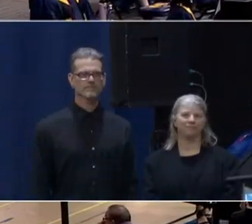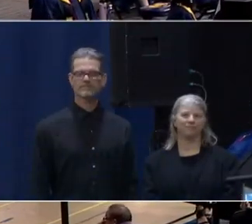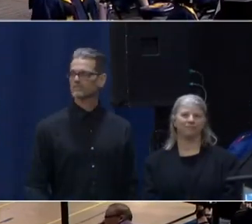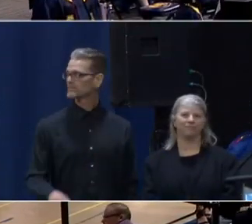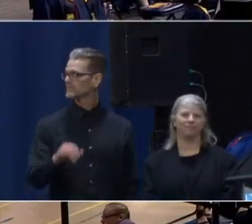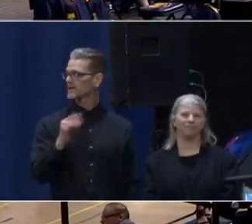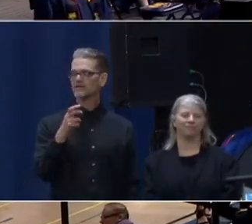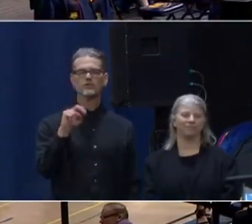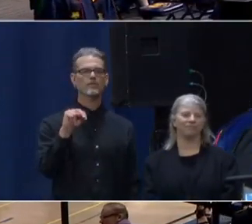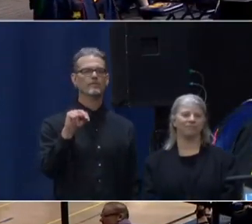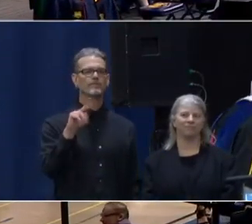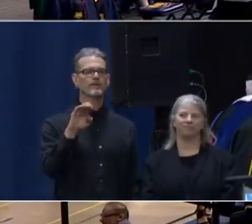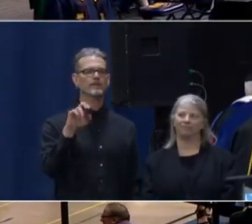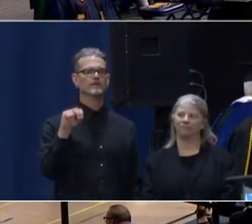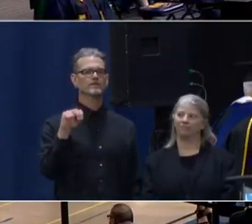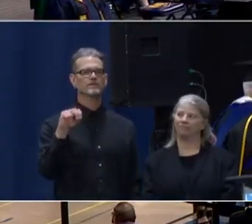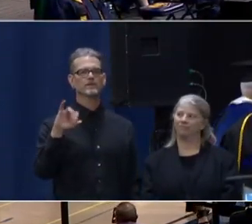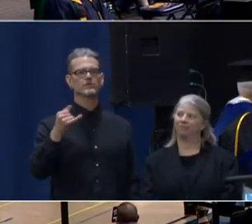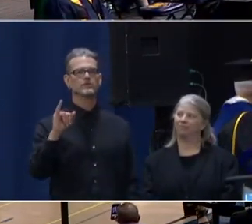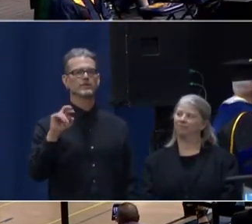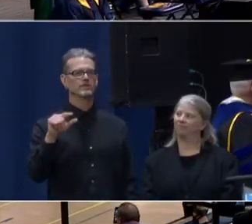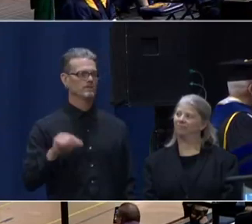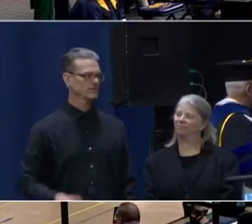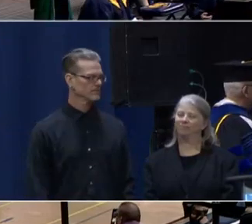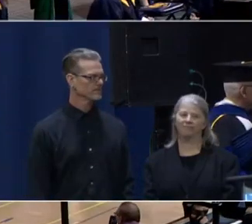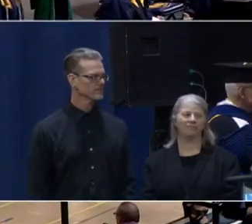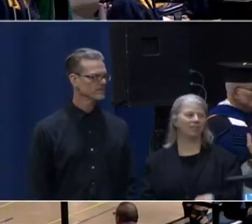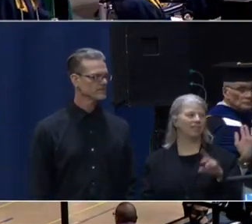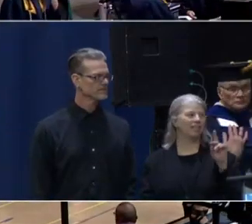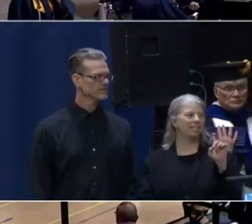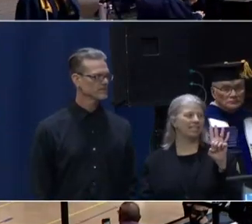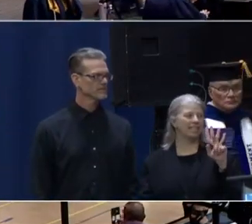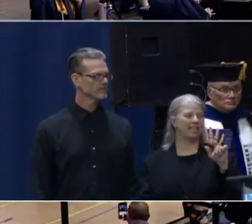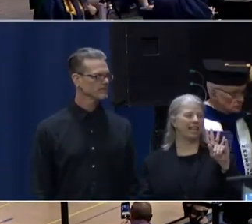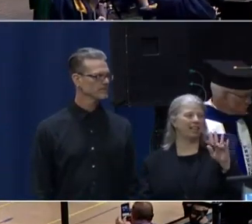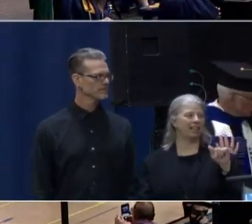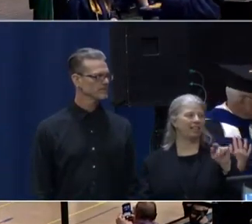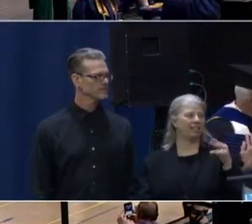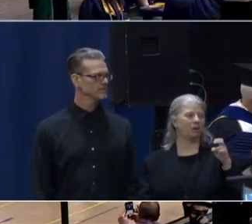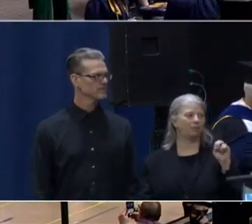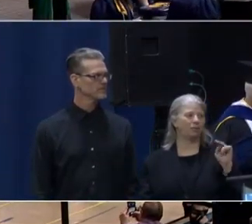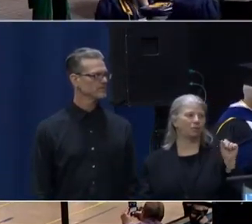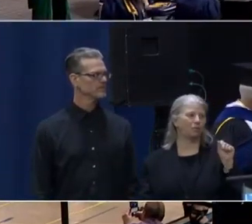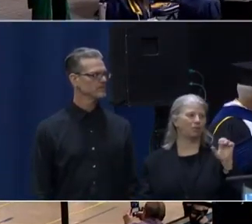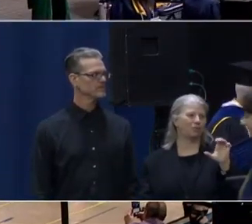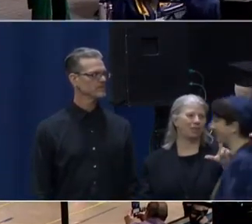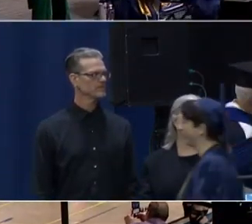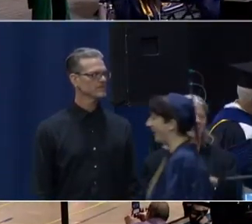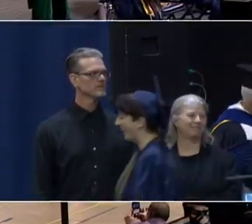Jingting Chen, Chen Jingting. Daniela Thompson, summa cum laude.